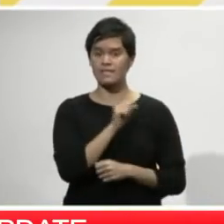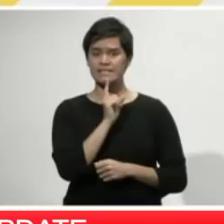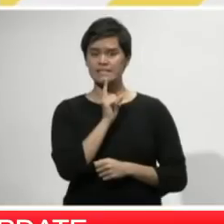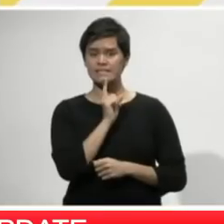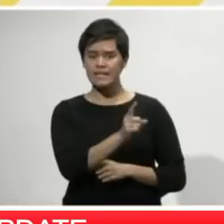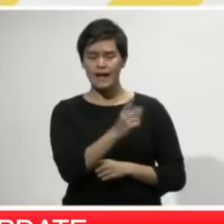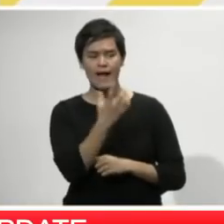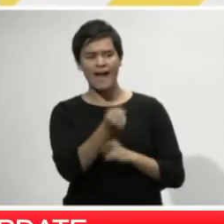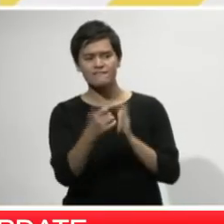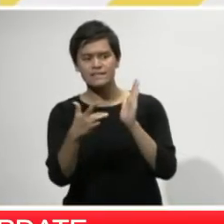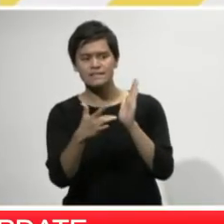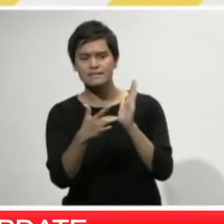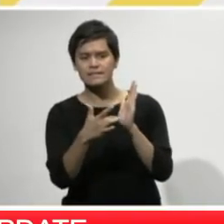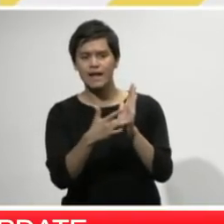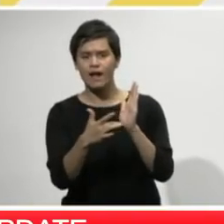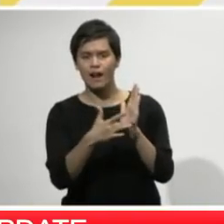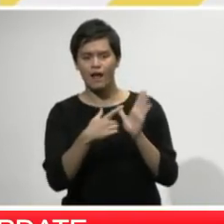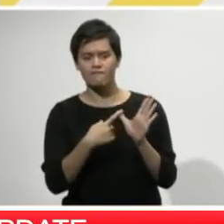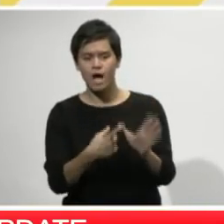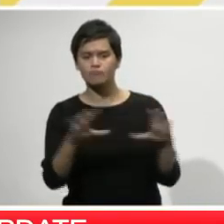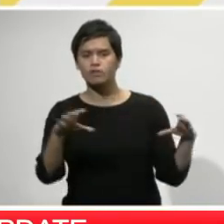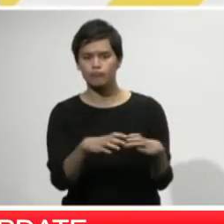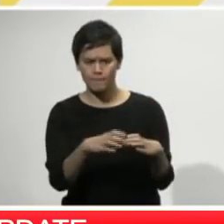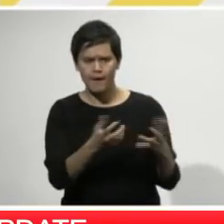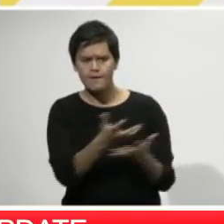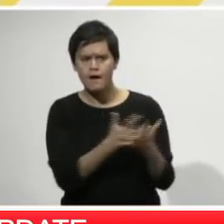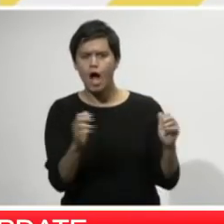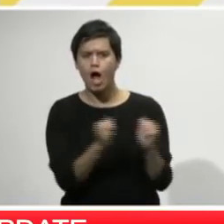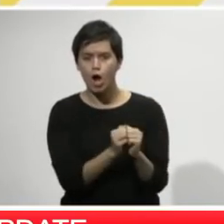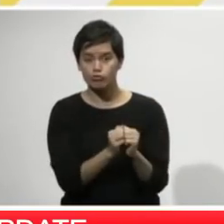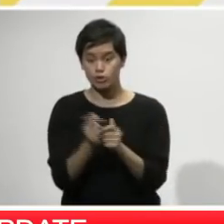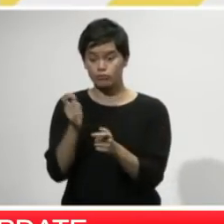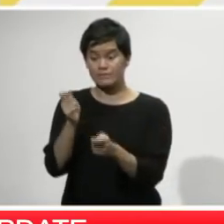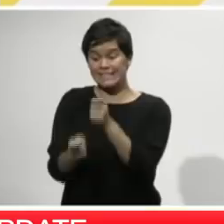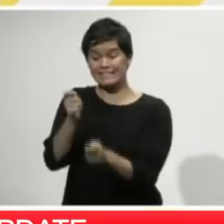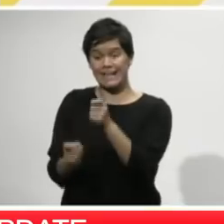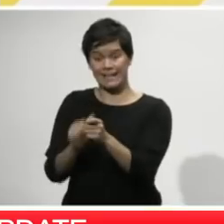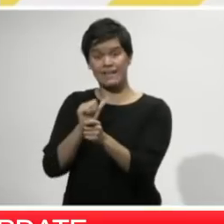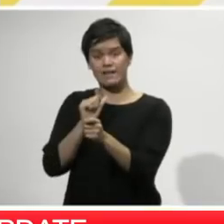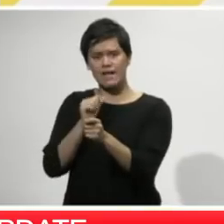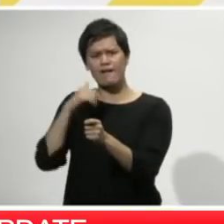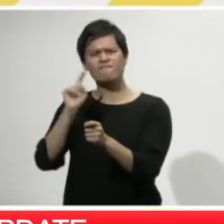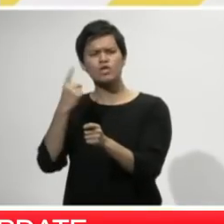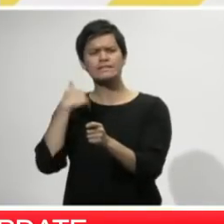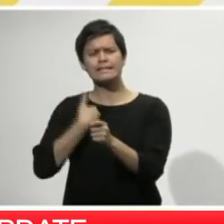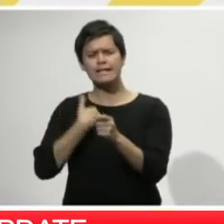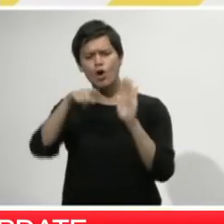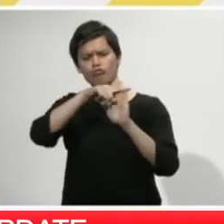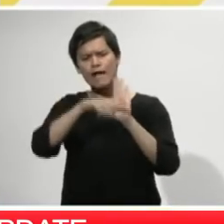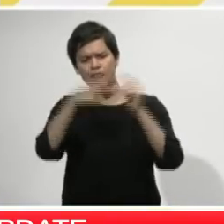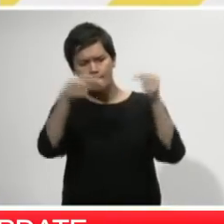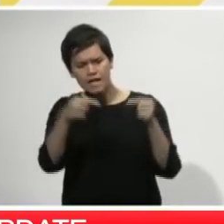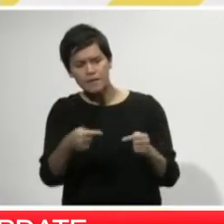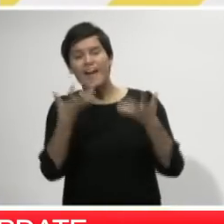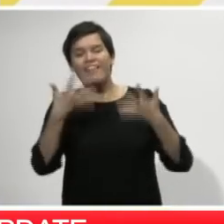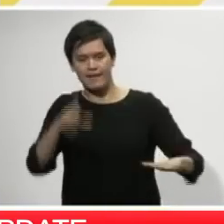technical advisory group yesterday changing the definition for testing to encourage more tests to be undertaken. We